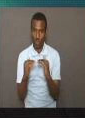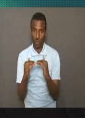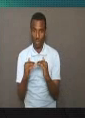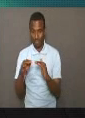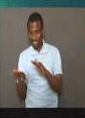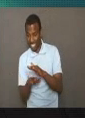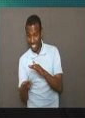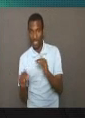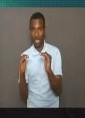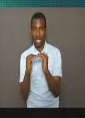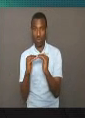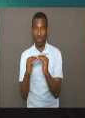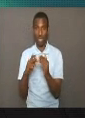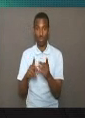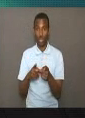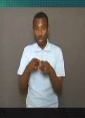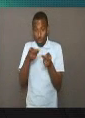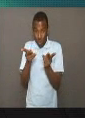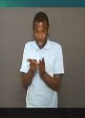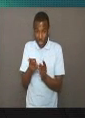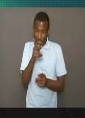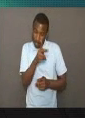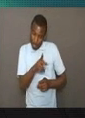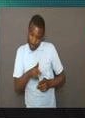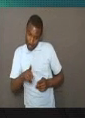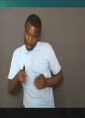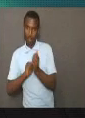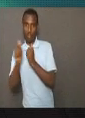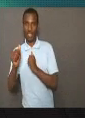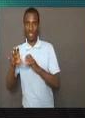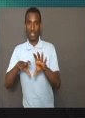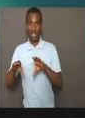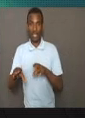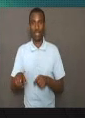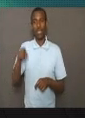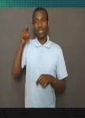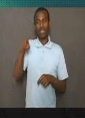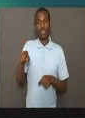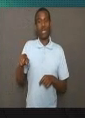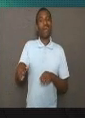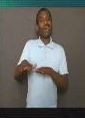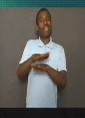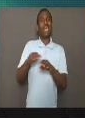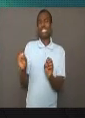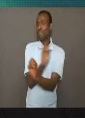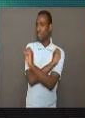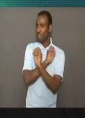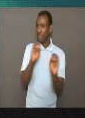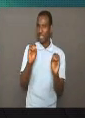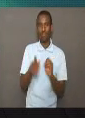a downswing, it has no potential energy.